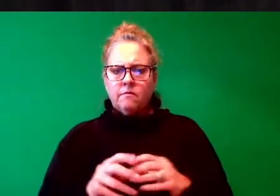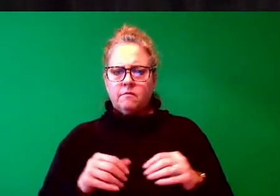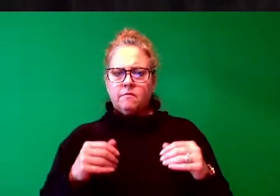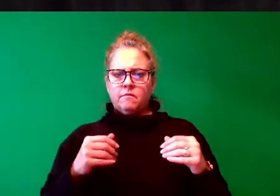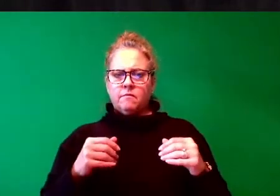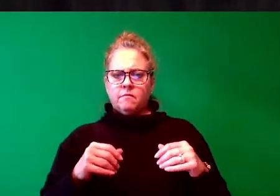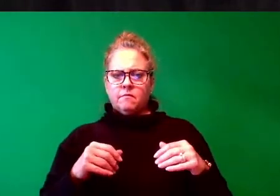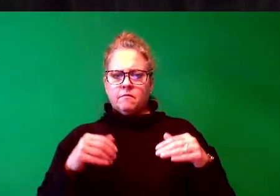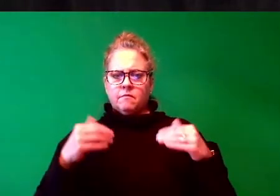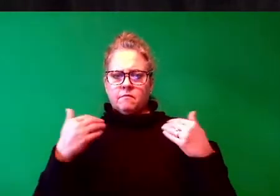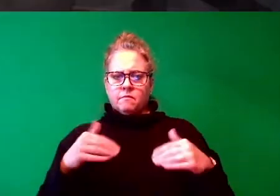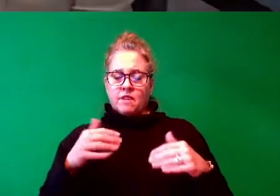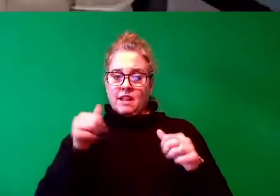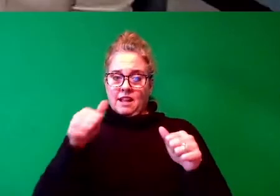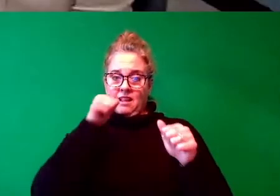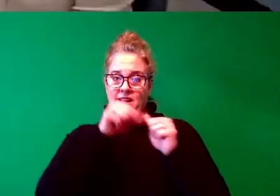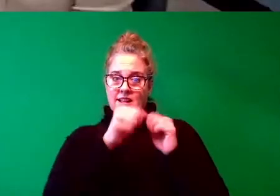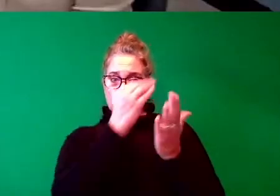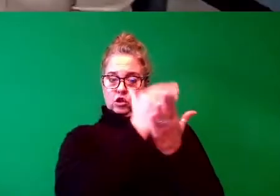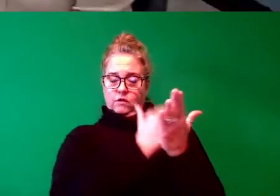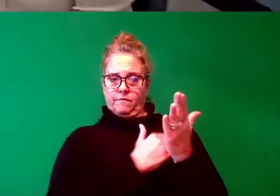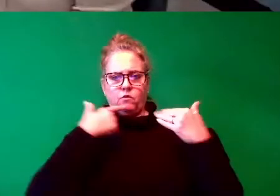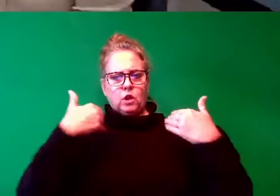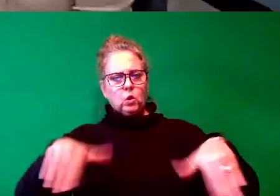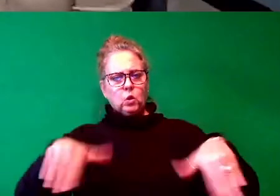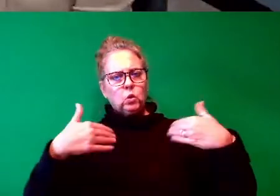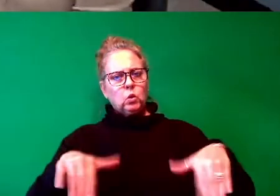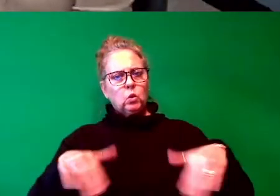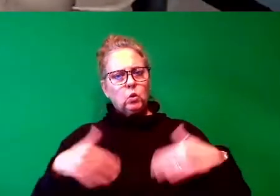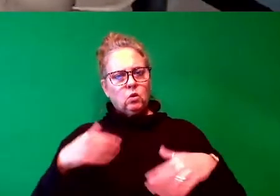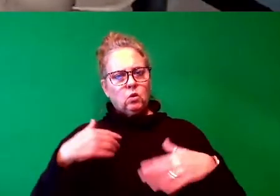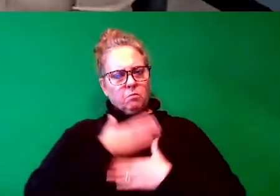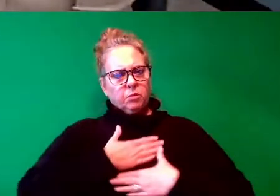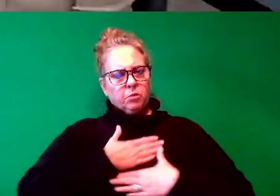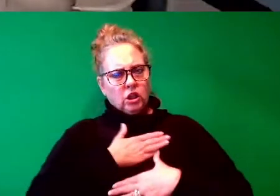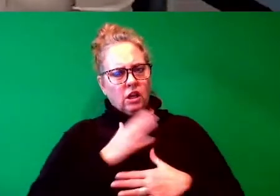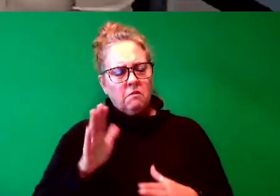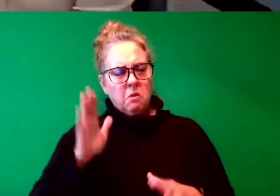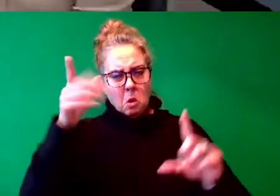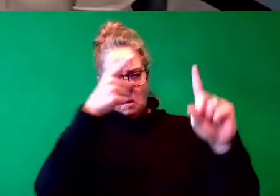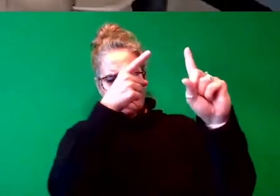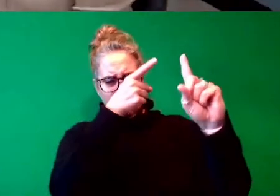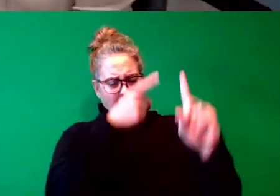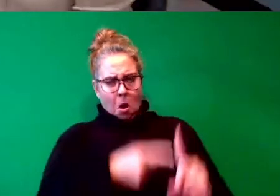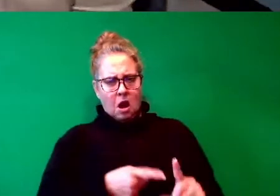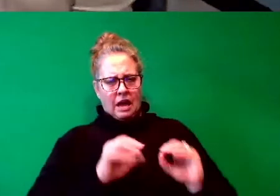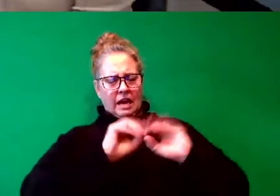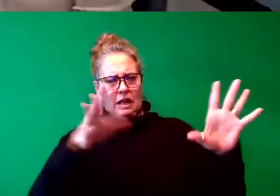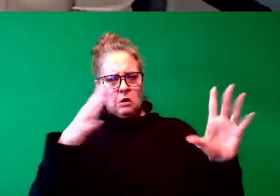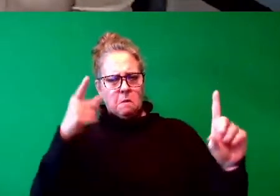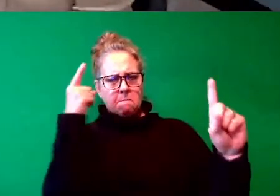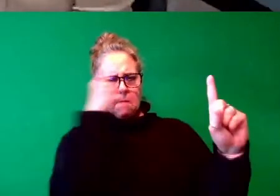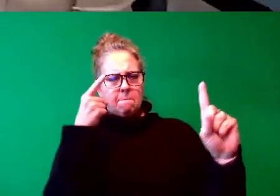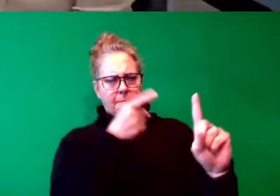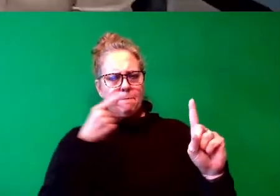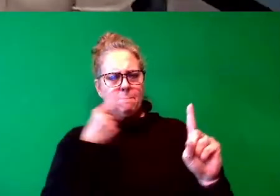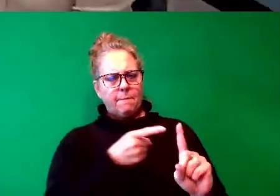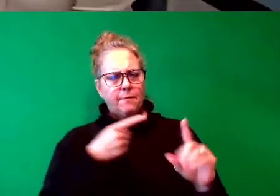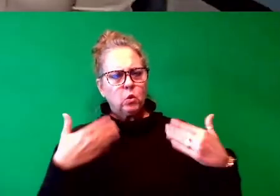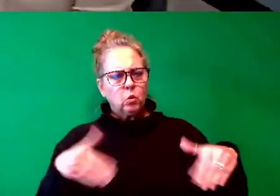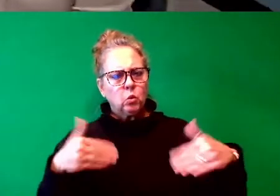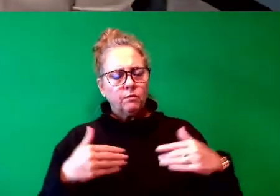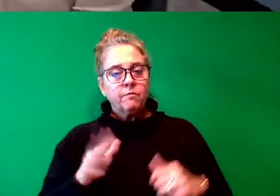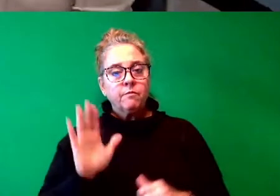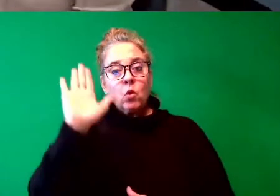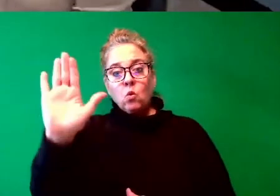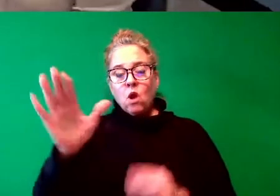I very much appreciate that letter as well, and I think it's spot on. I think much of what Kari said is spot on. I